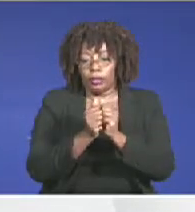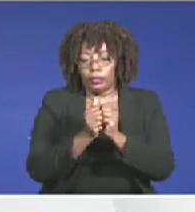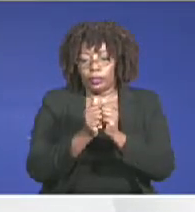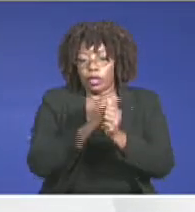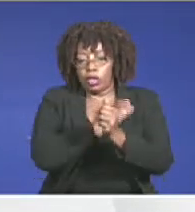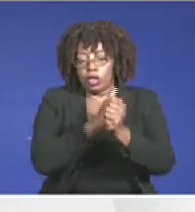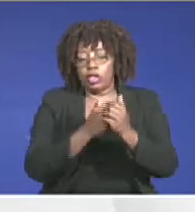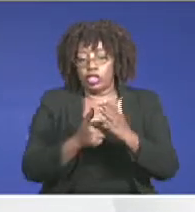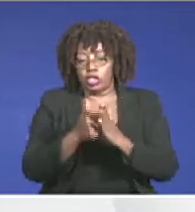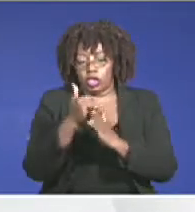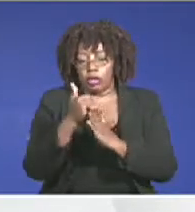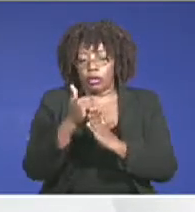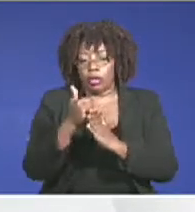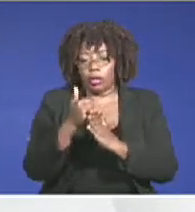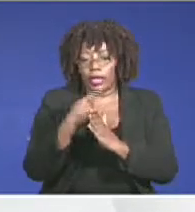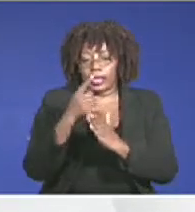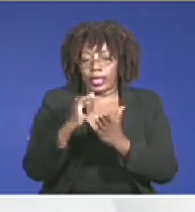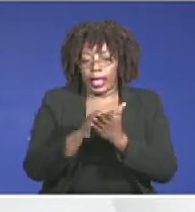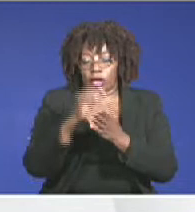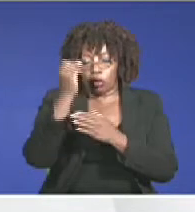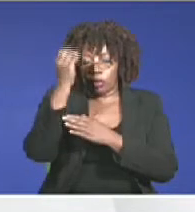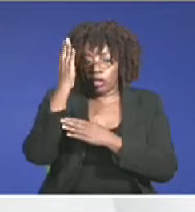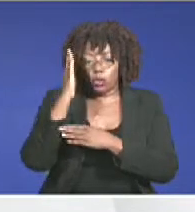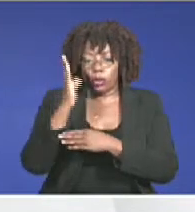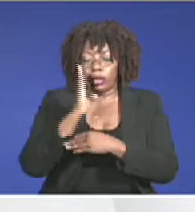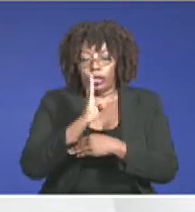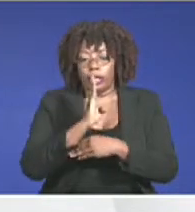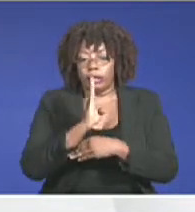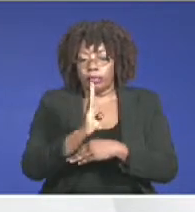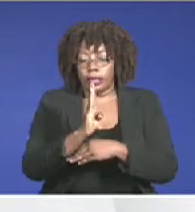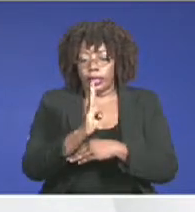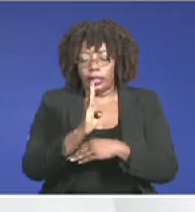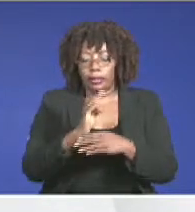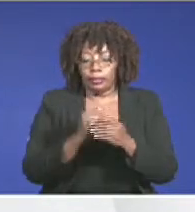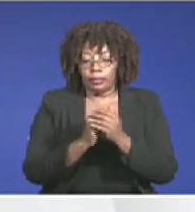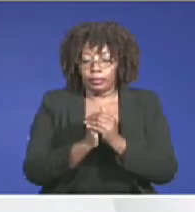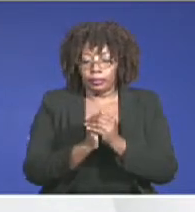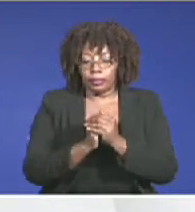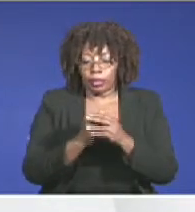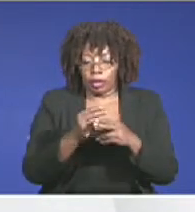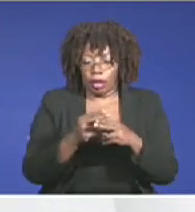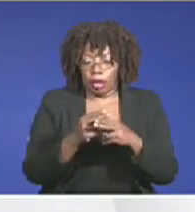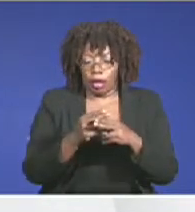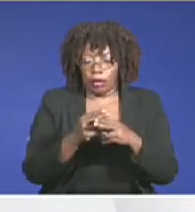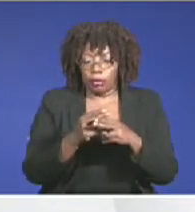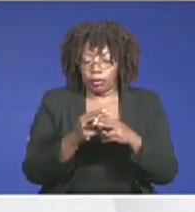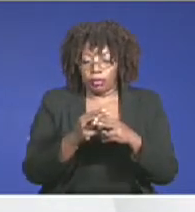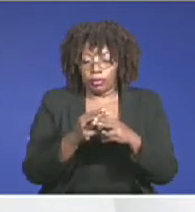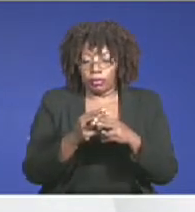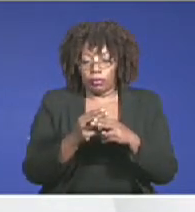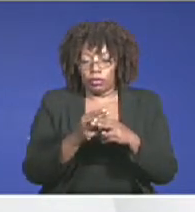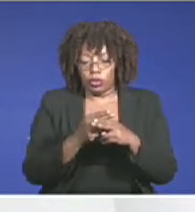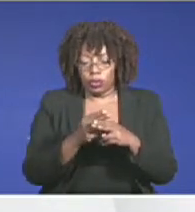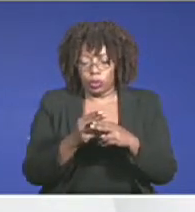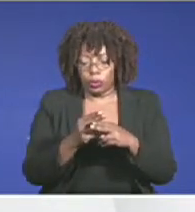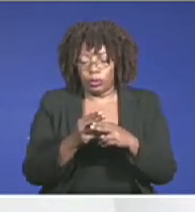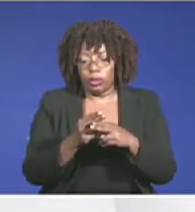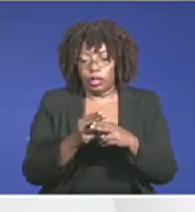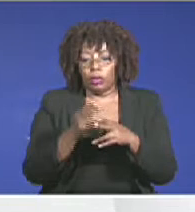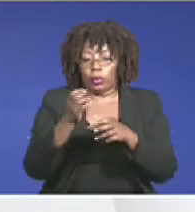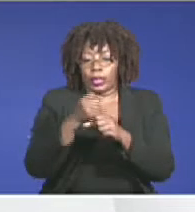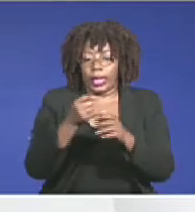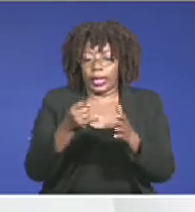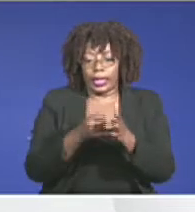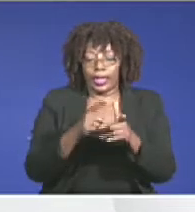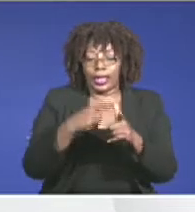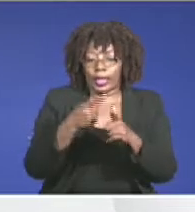And I am advised that that opinion will be forthcoming soon. As soon as we get it, I will